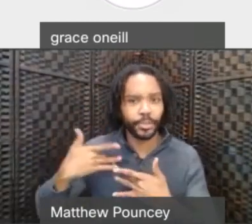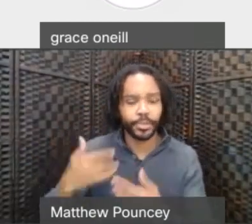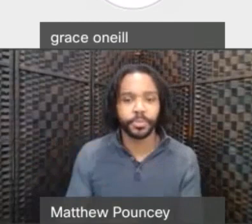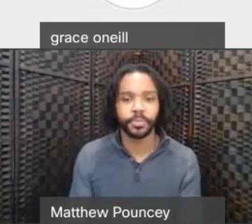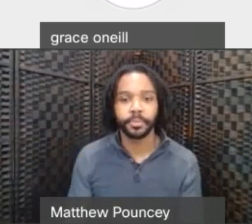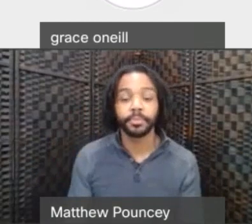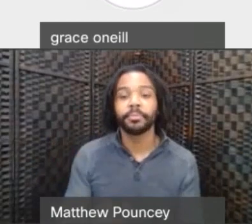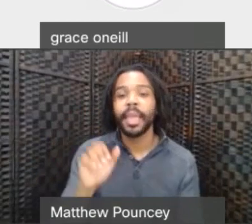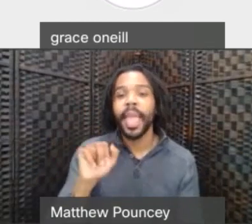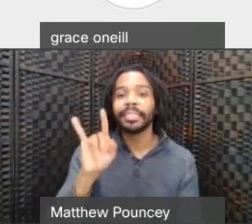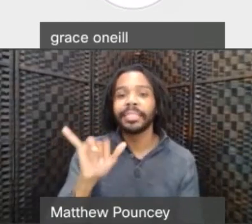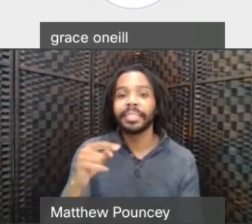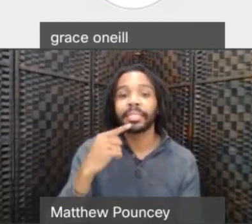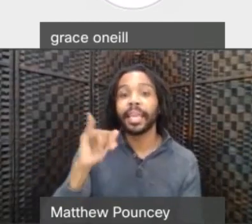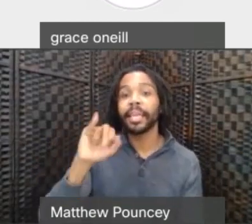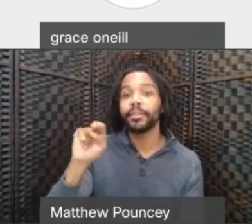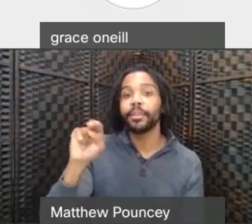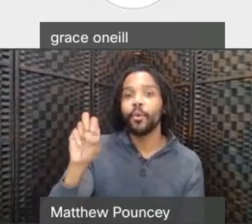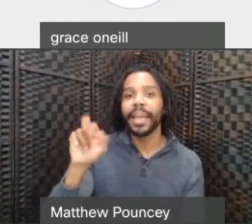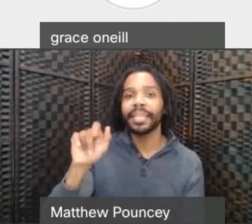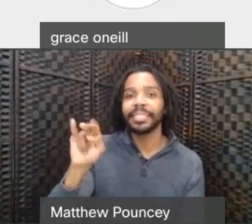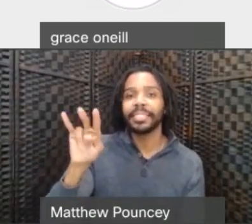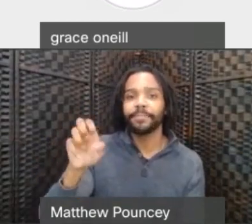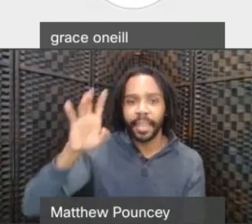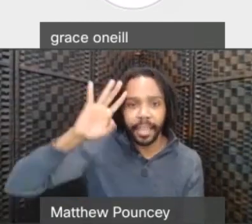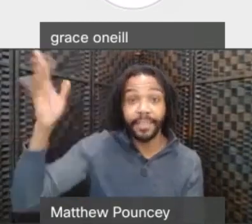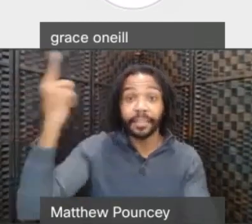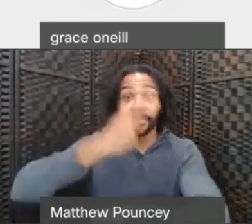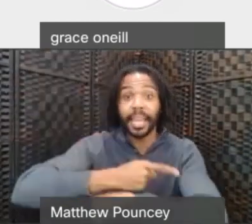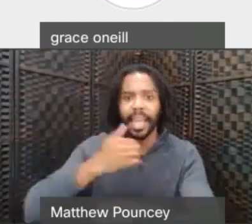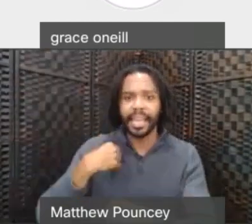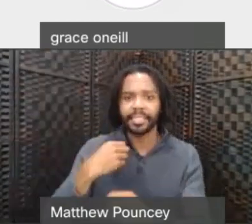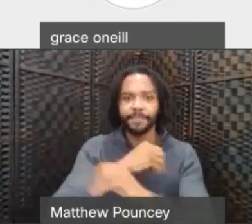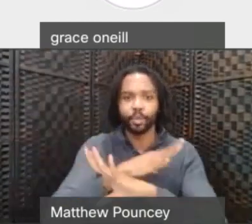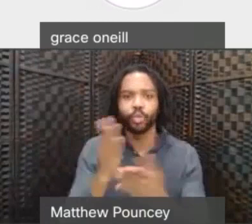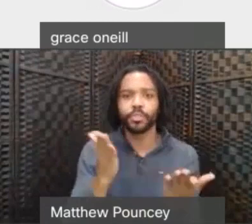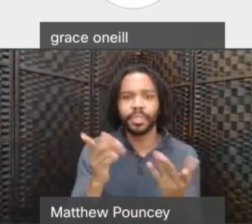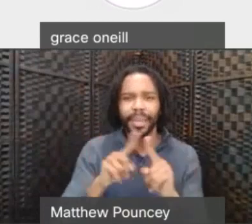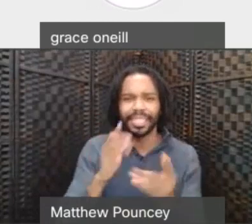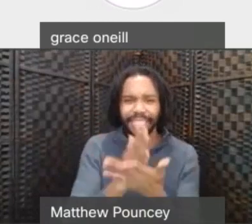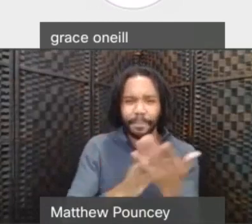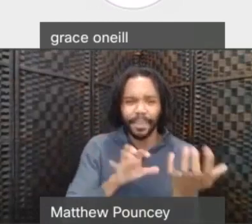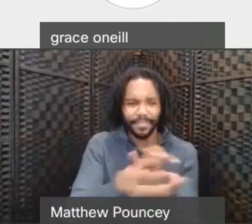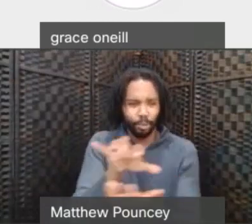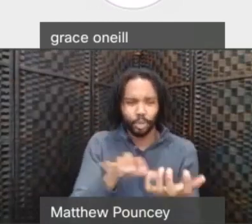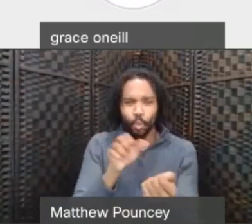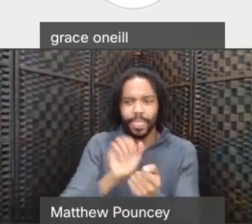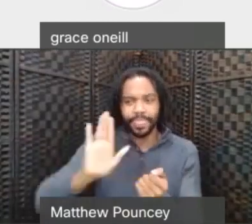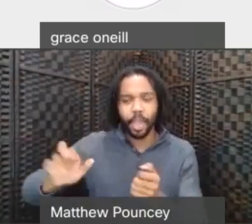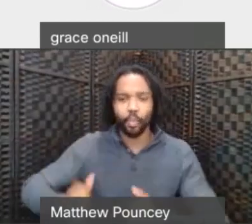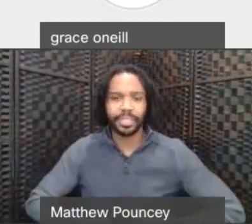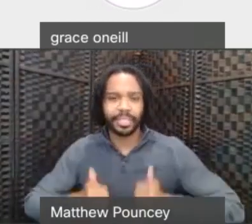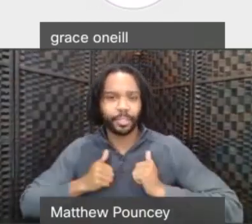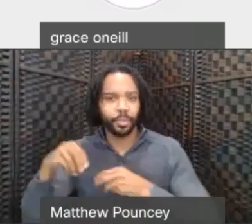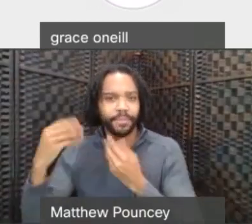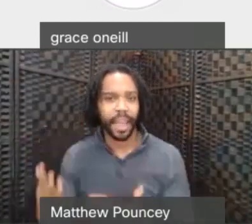Day is also offering virtual services, and there seems to be some confusion by the residential provider. So Shasta and Winslow,